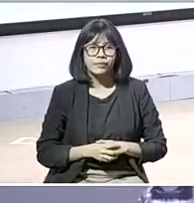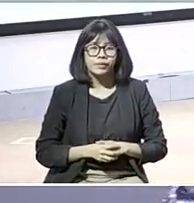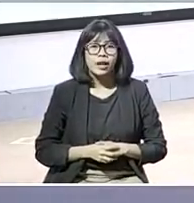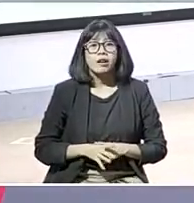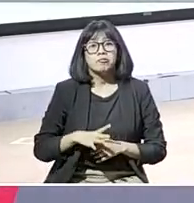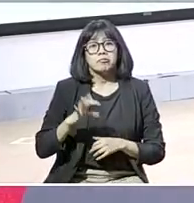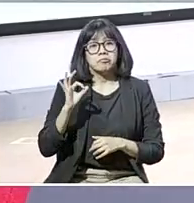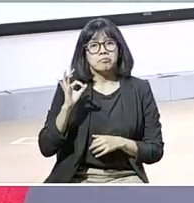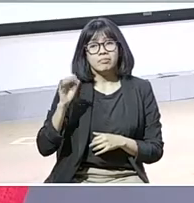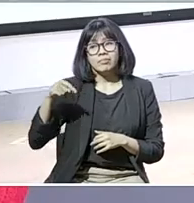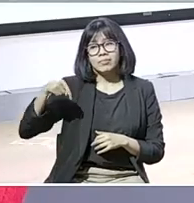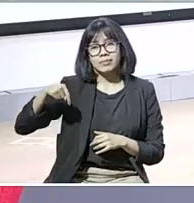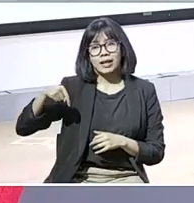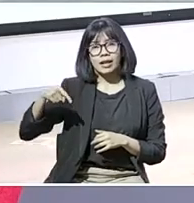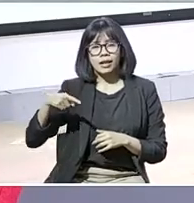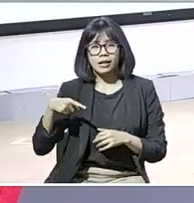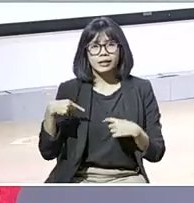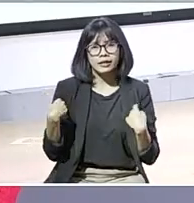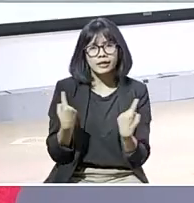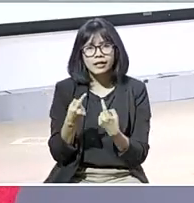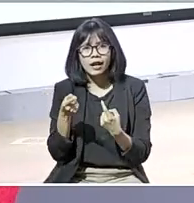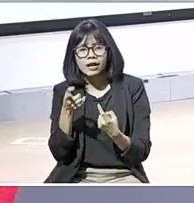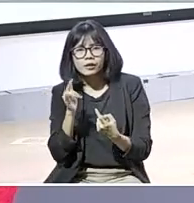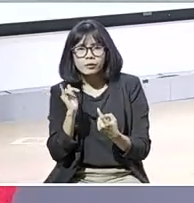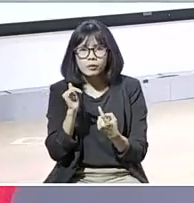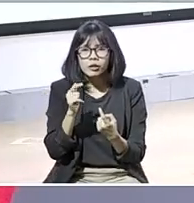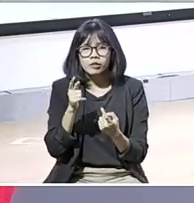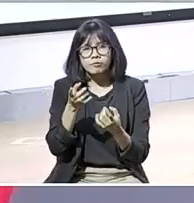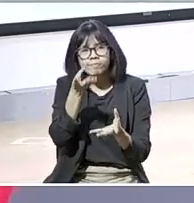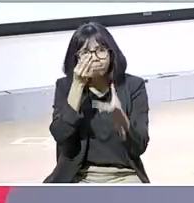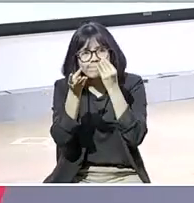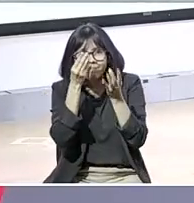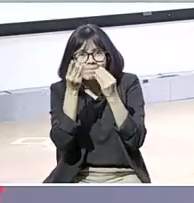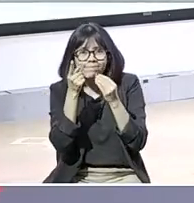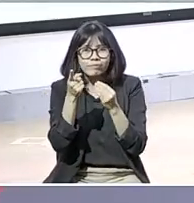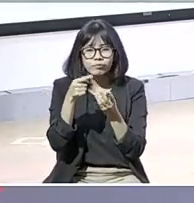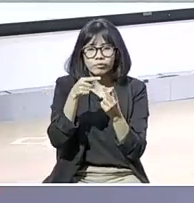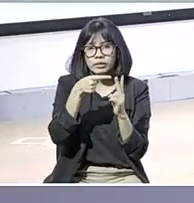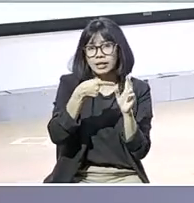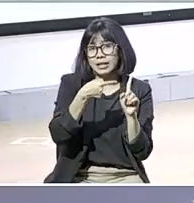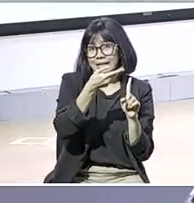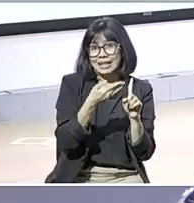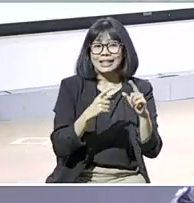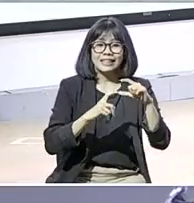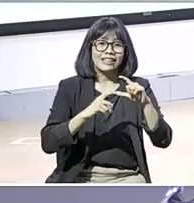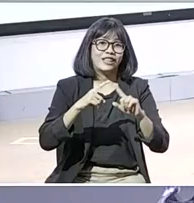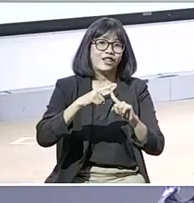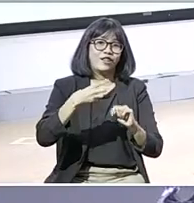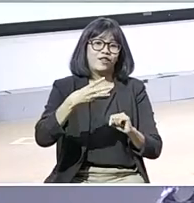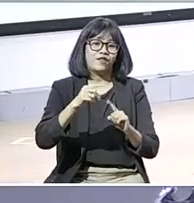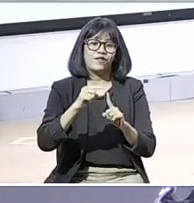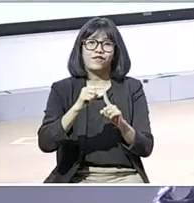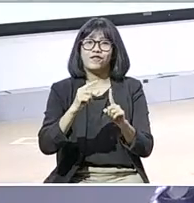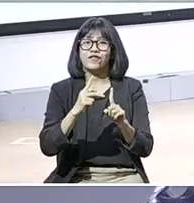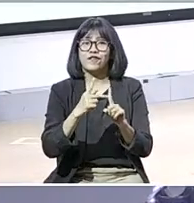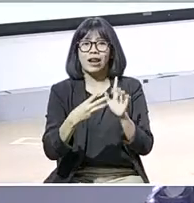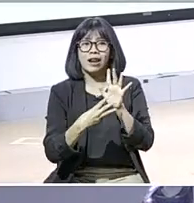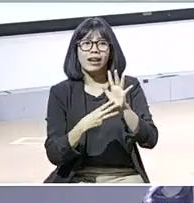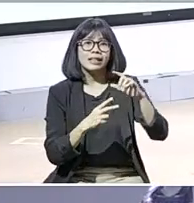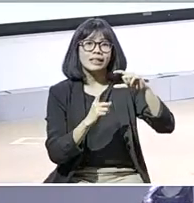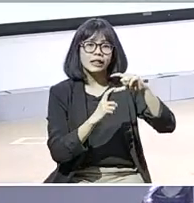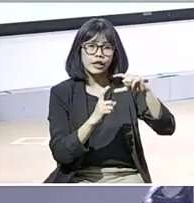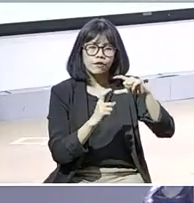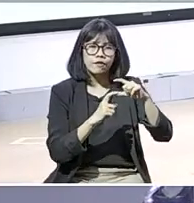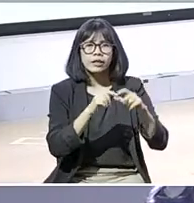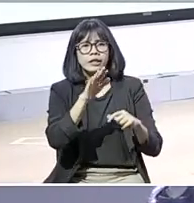All right, now we really want to get inside to the minds of Crystal and Stephen. Let's start it off by just